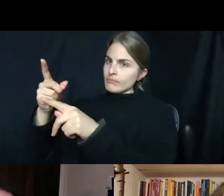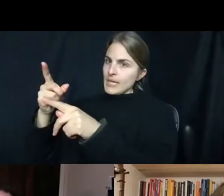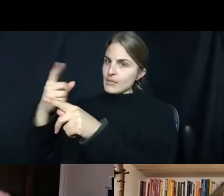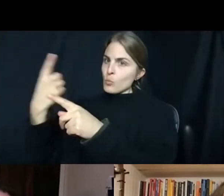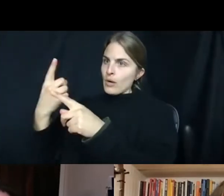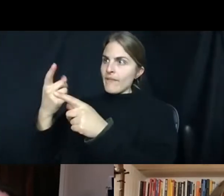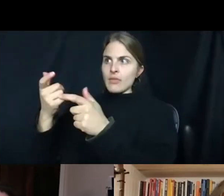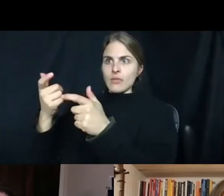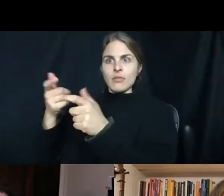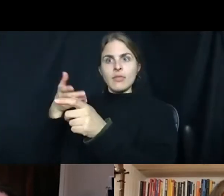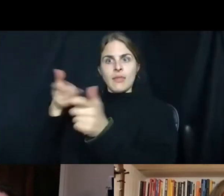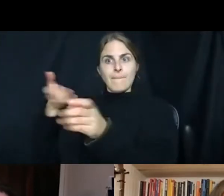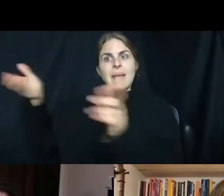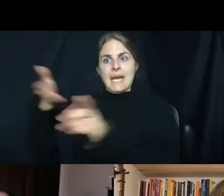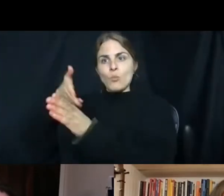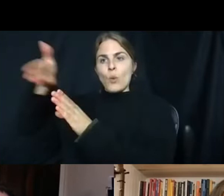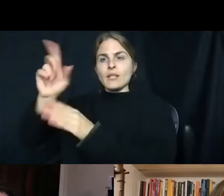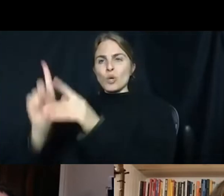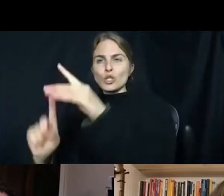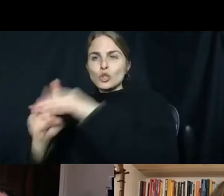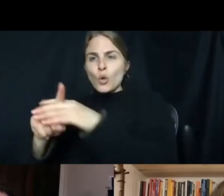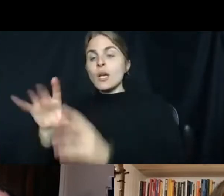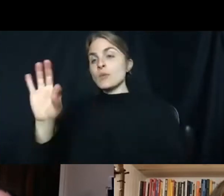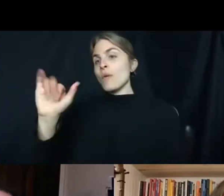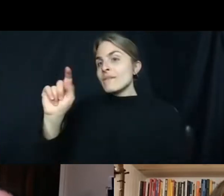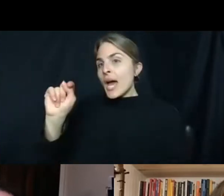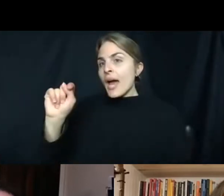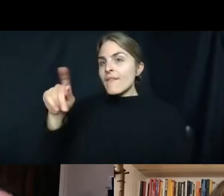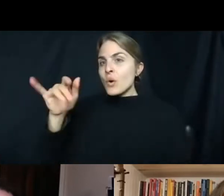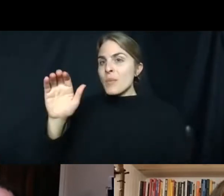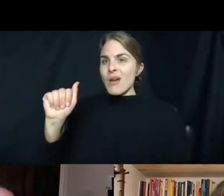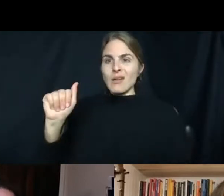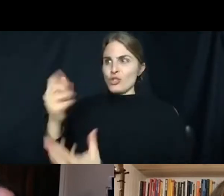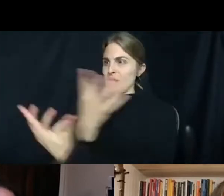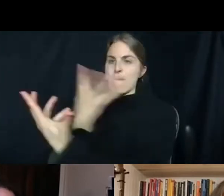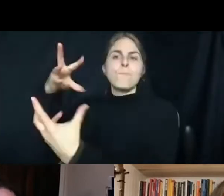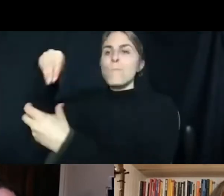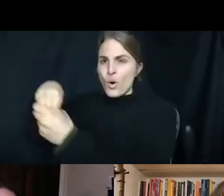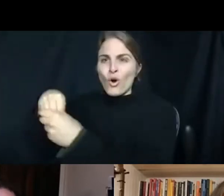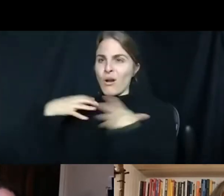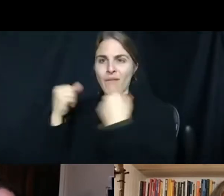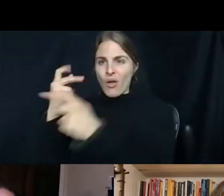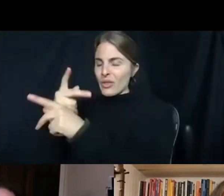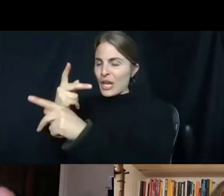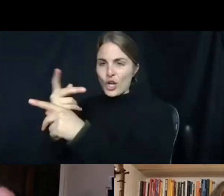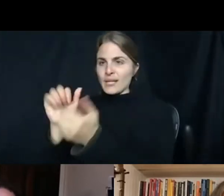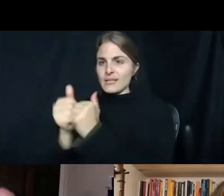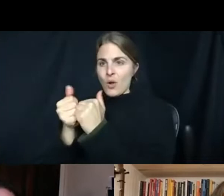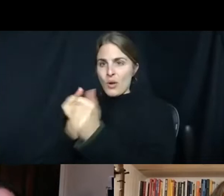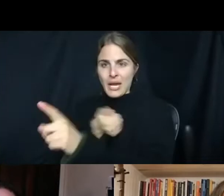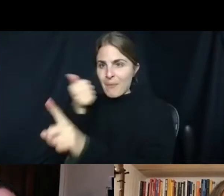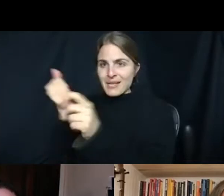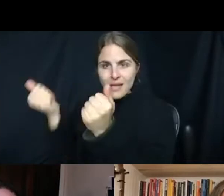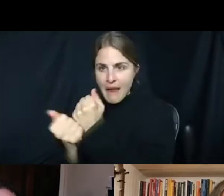so fat phobia is inherent to healthcare. It shapes everything from